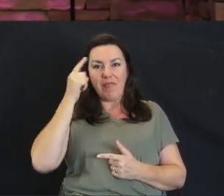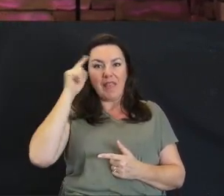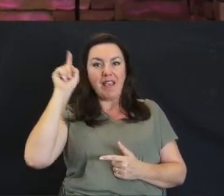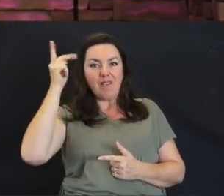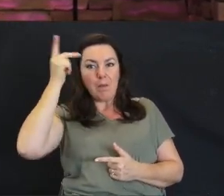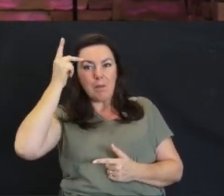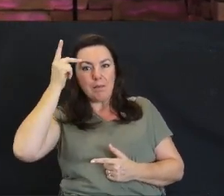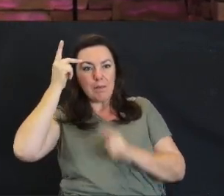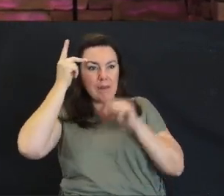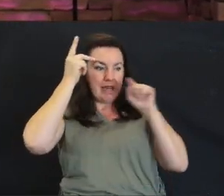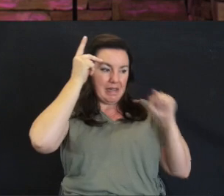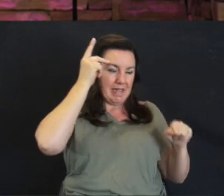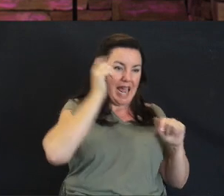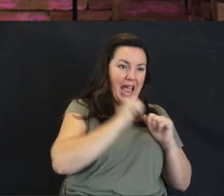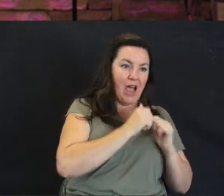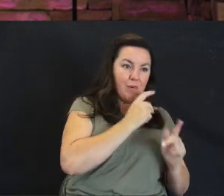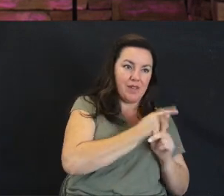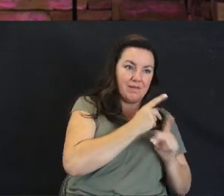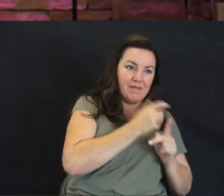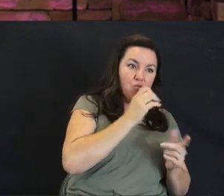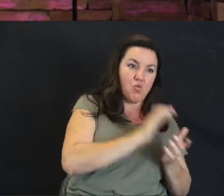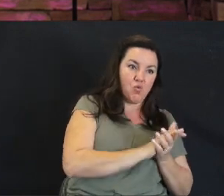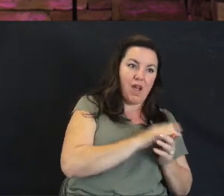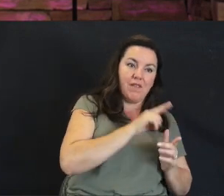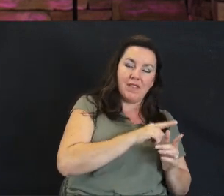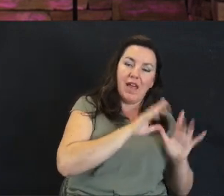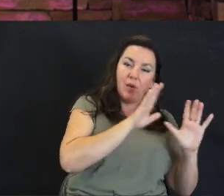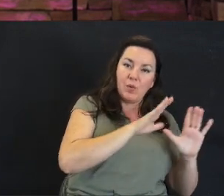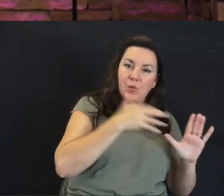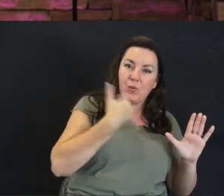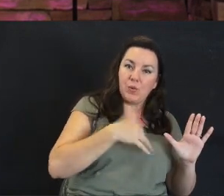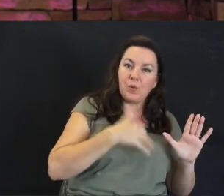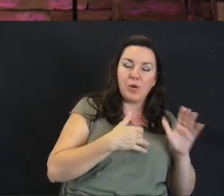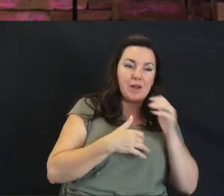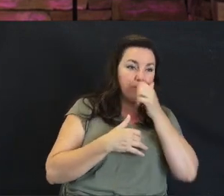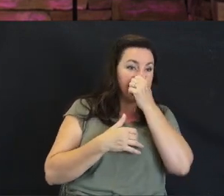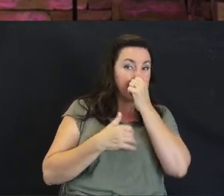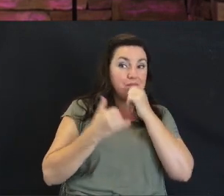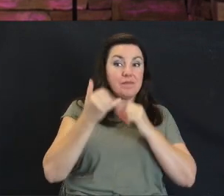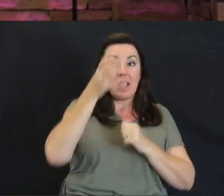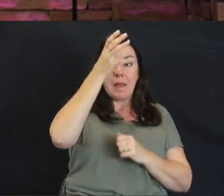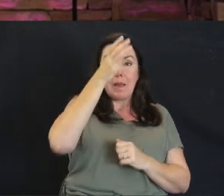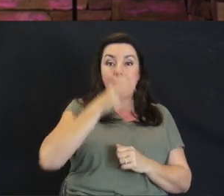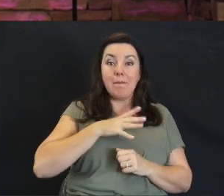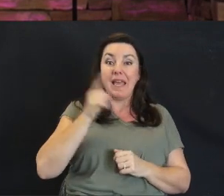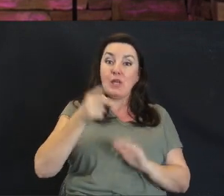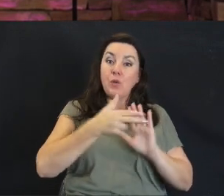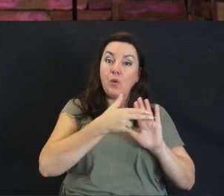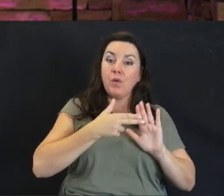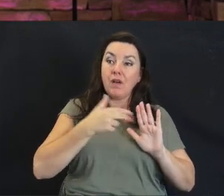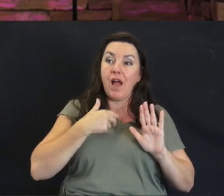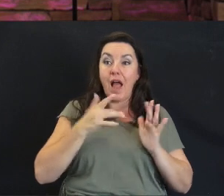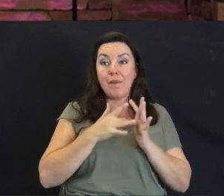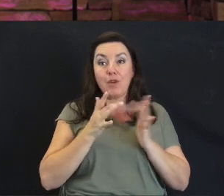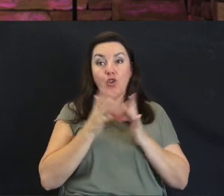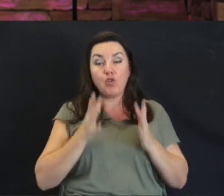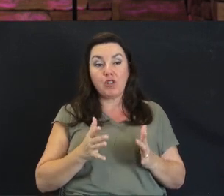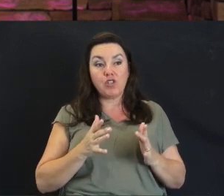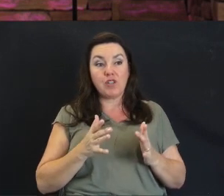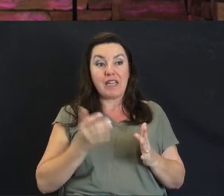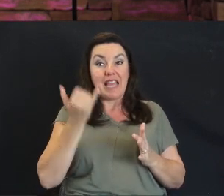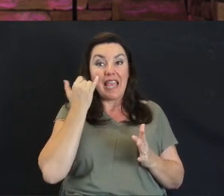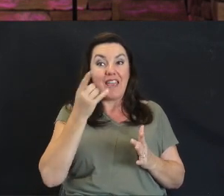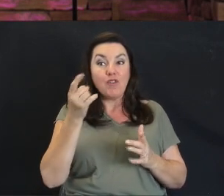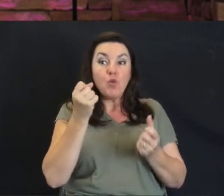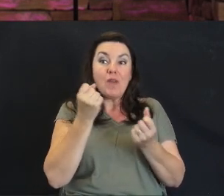that level as well You want to know What I believe That if men Who call themselves Christians Would love their wives This way The divorce